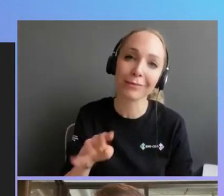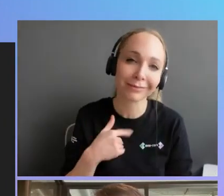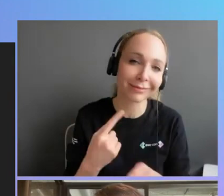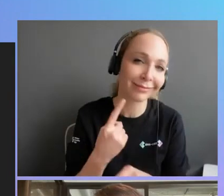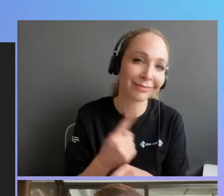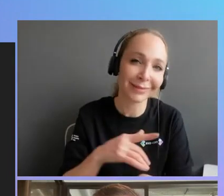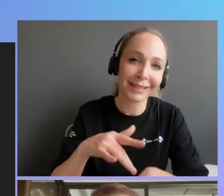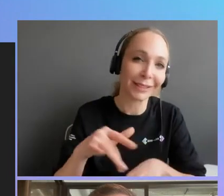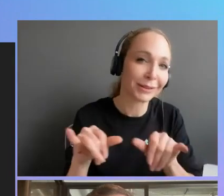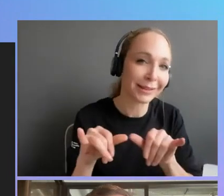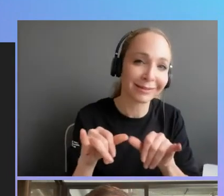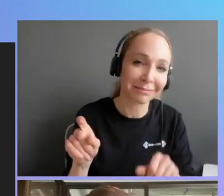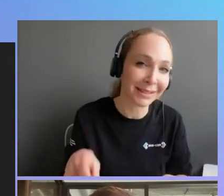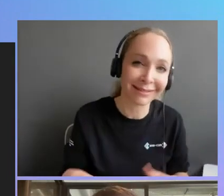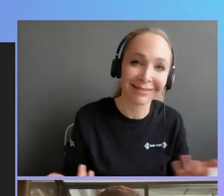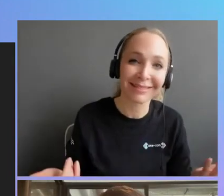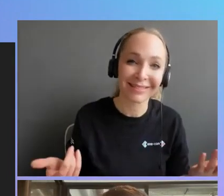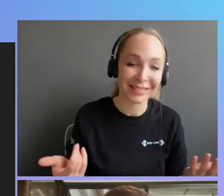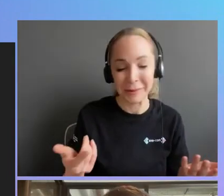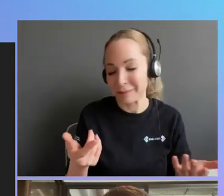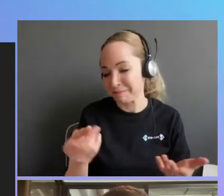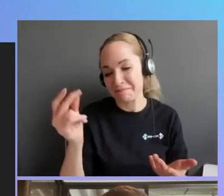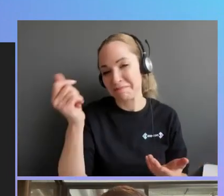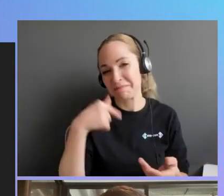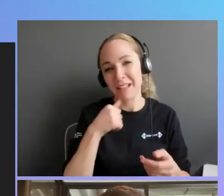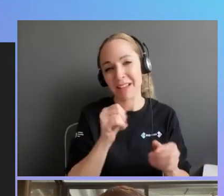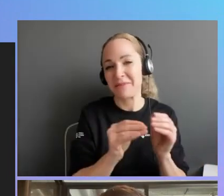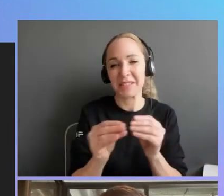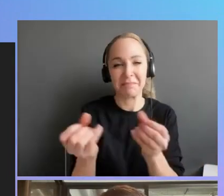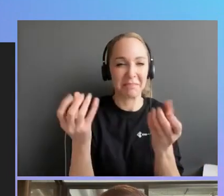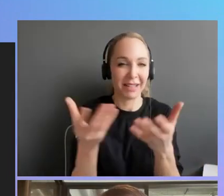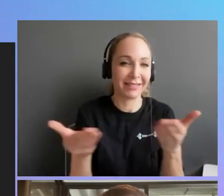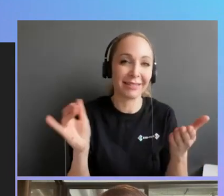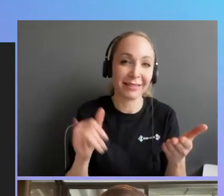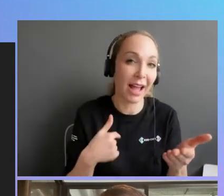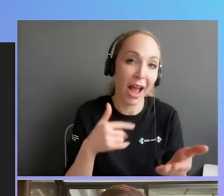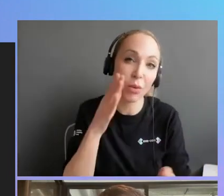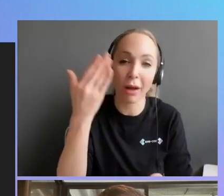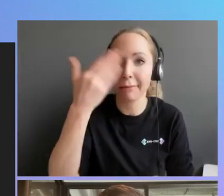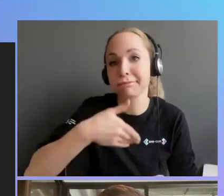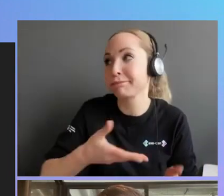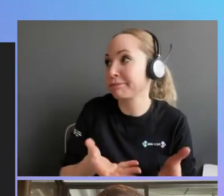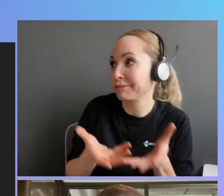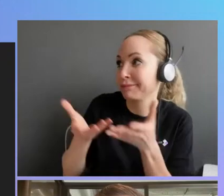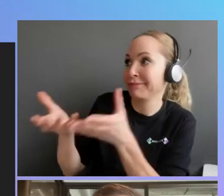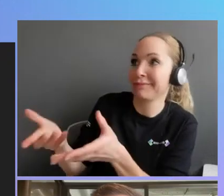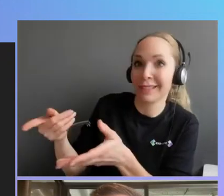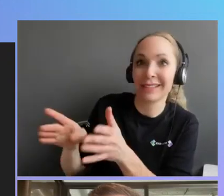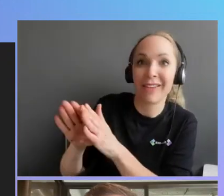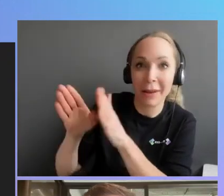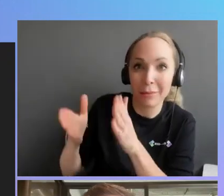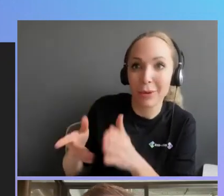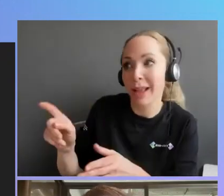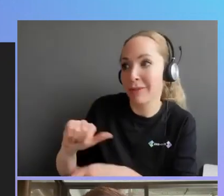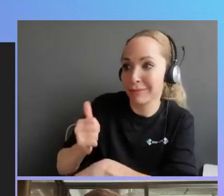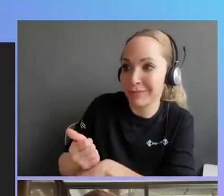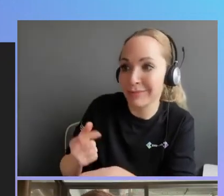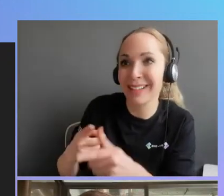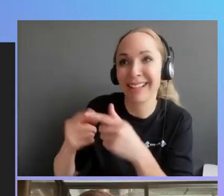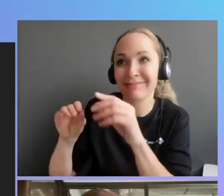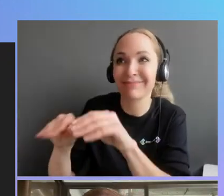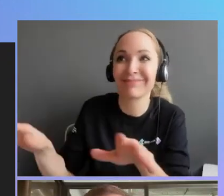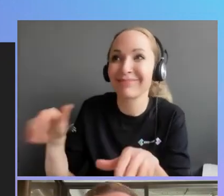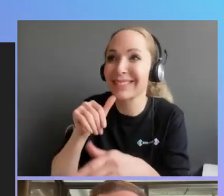touch size. So right off the bat, I can actually fix a ton of things that I would have just tossed to my developers to implement, and then we'd ship an inaccessible product. So